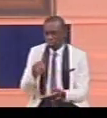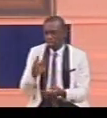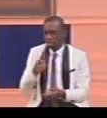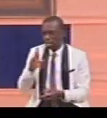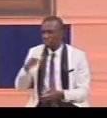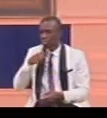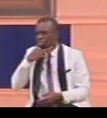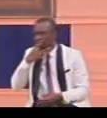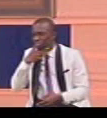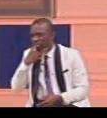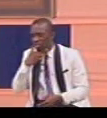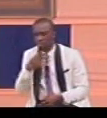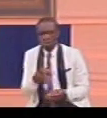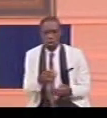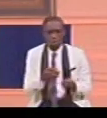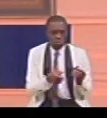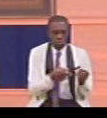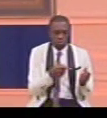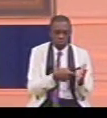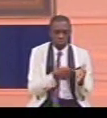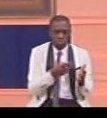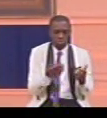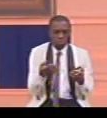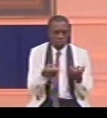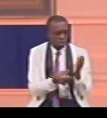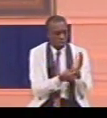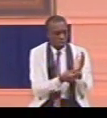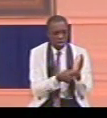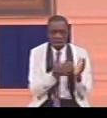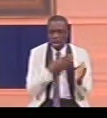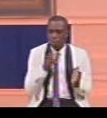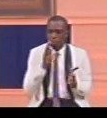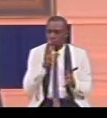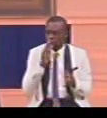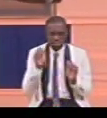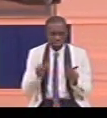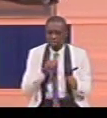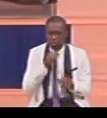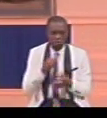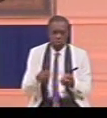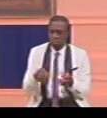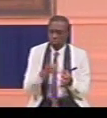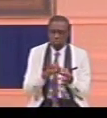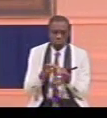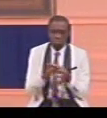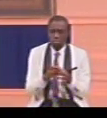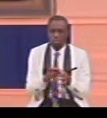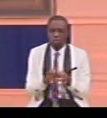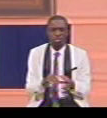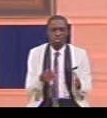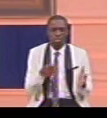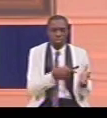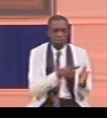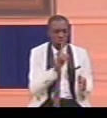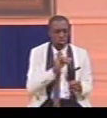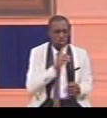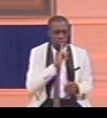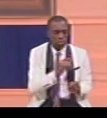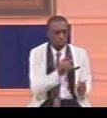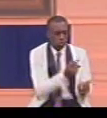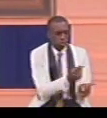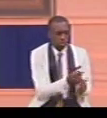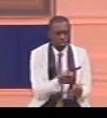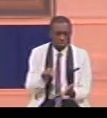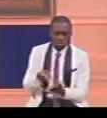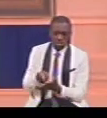mix there's a separation here and it says because this one is just and because that one is on Jaws that's why Beyond Jaws were